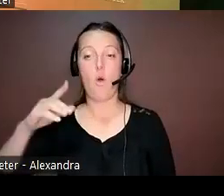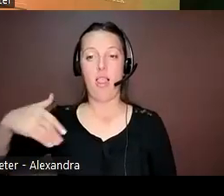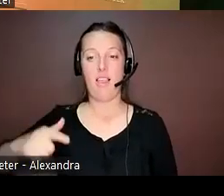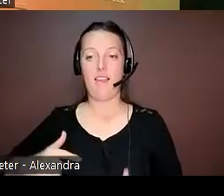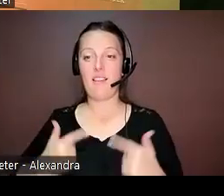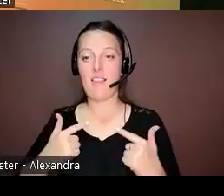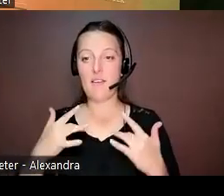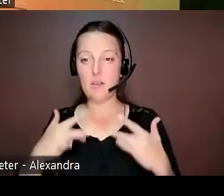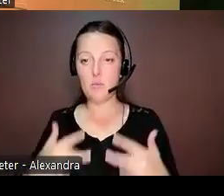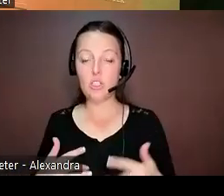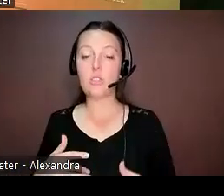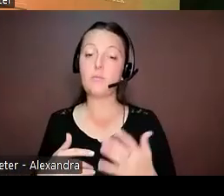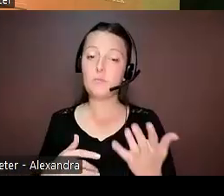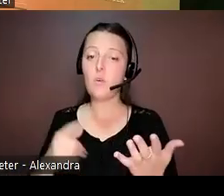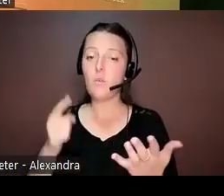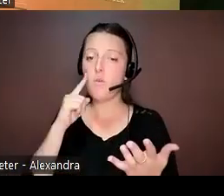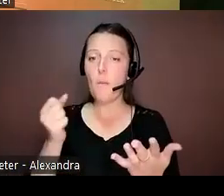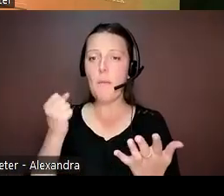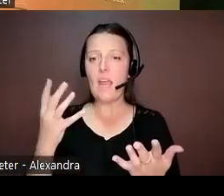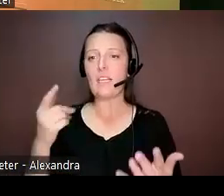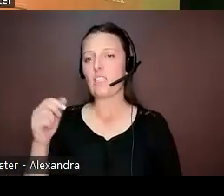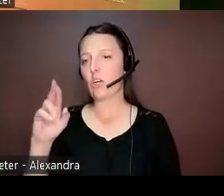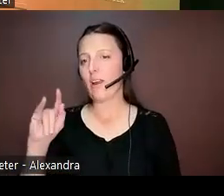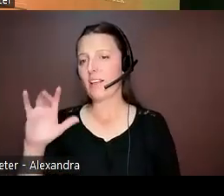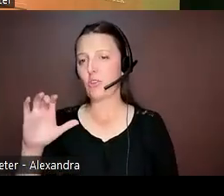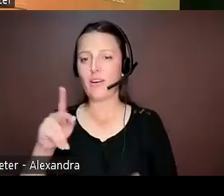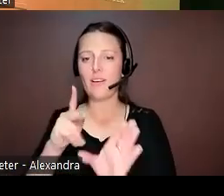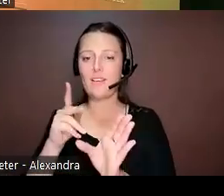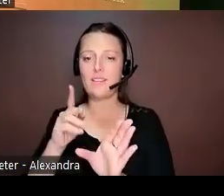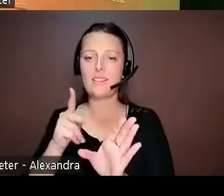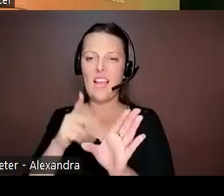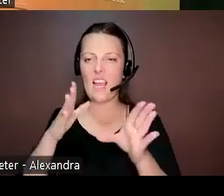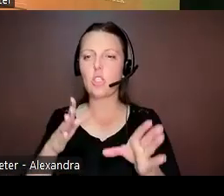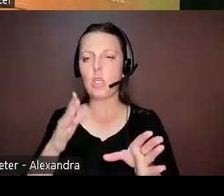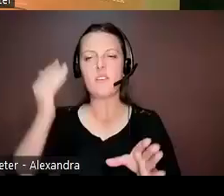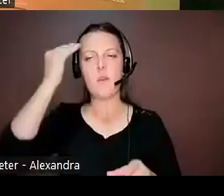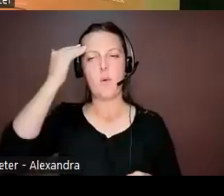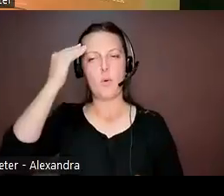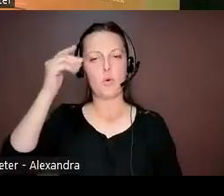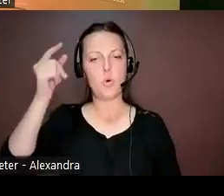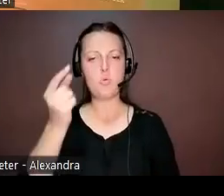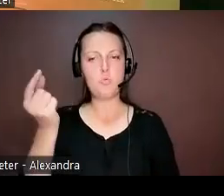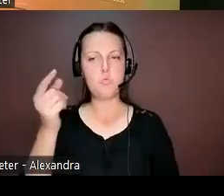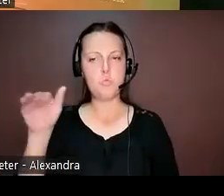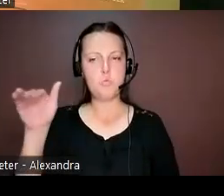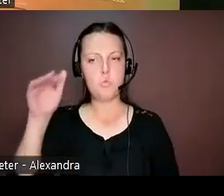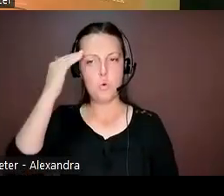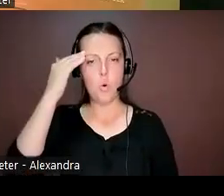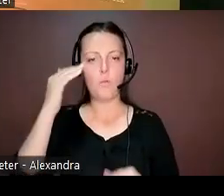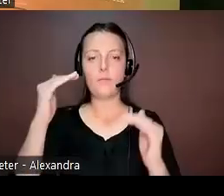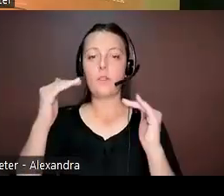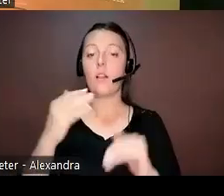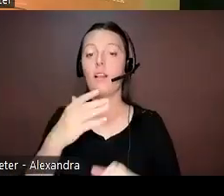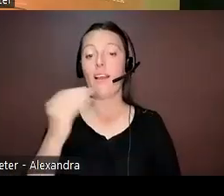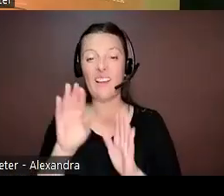are familiar with, and the development and findings from the neuropsychiatric outcomes after heart surgery study over